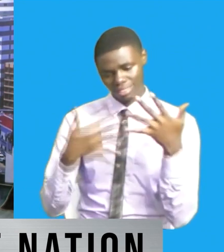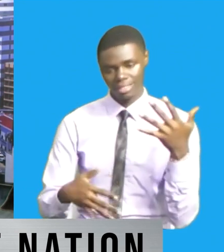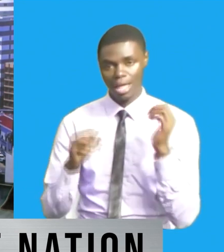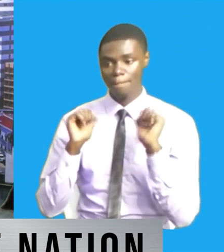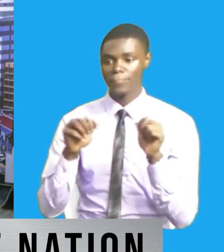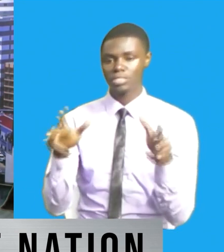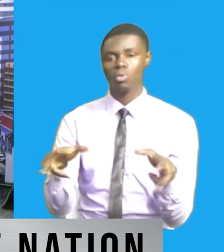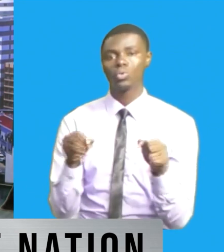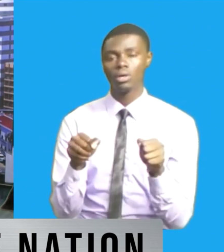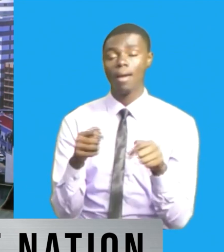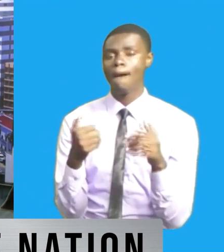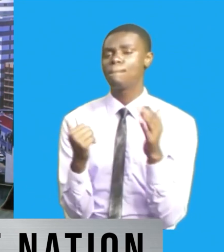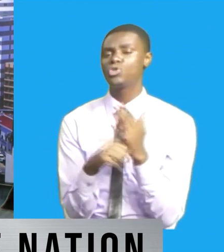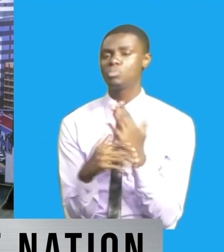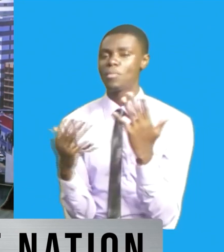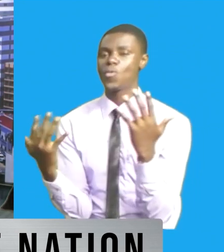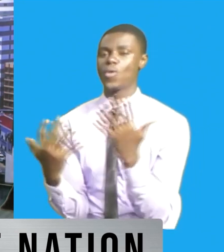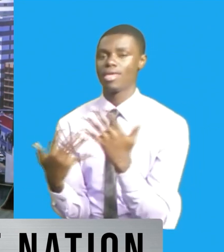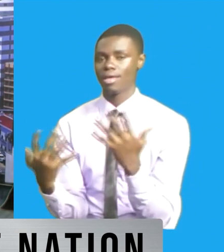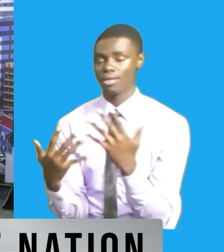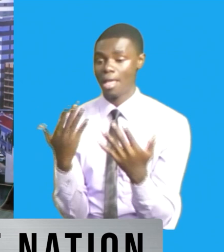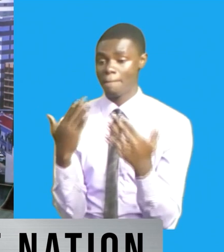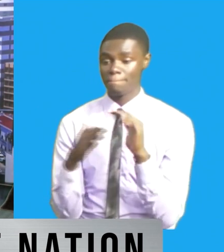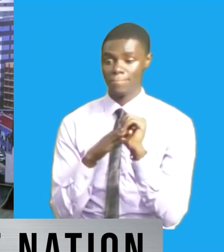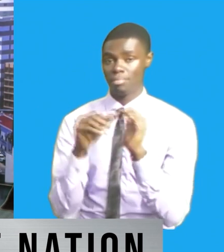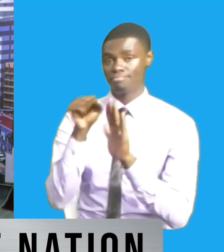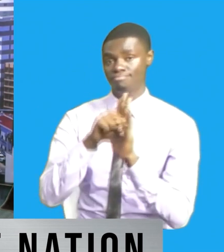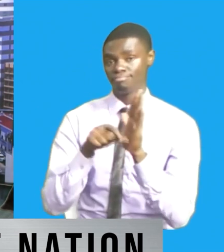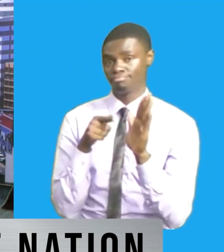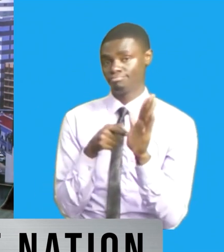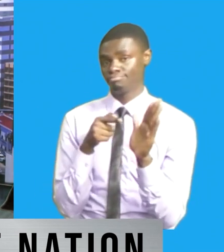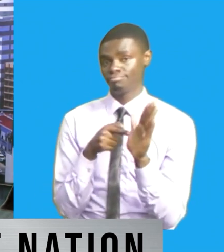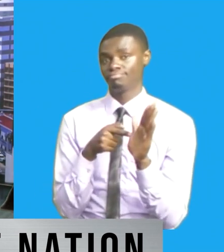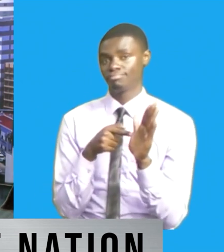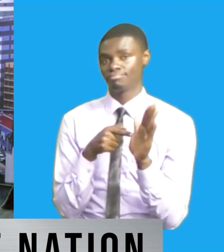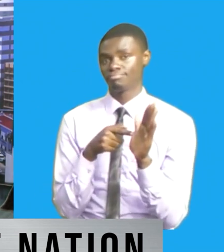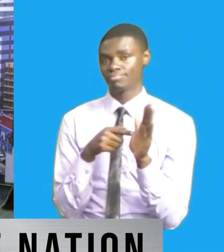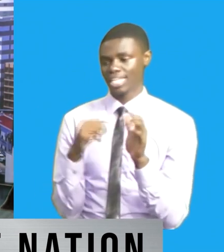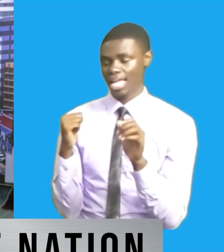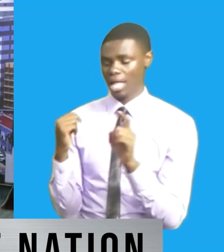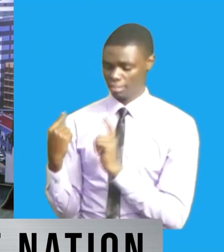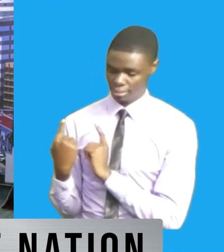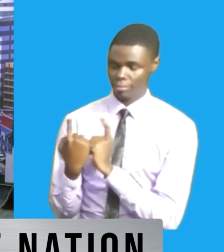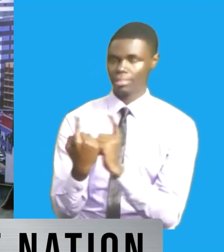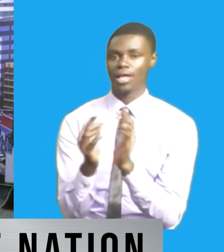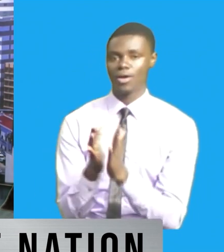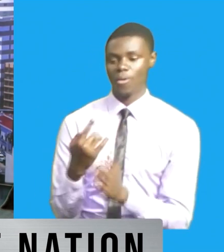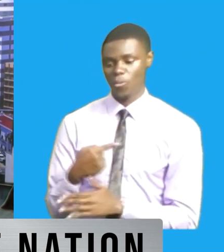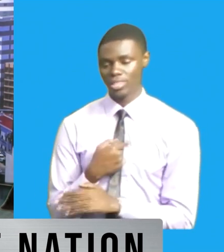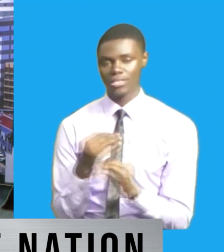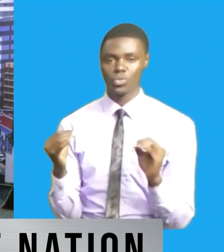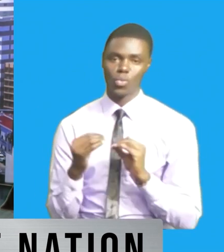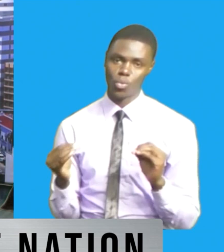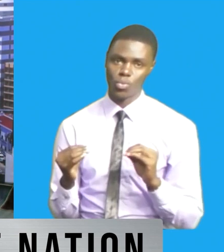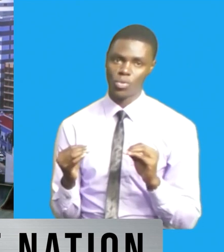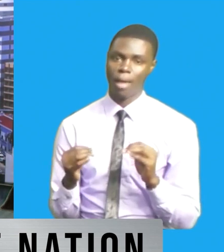up. But then the problem has been that maybe our leadership has been ni kama haitembei vile inafaa. And this is what we are saying,